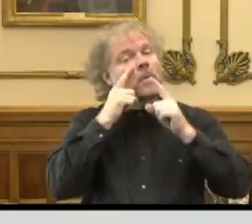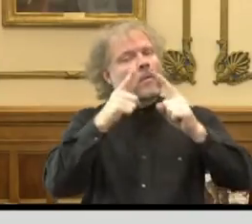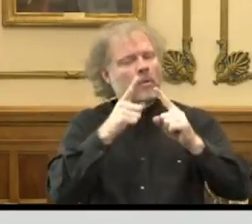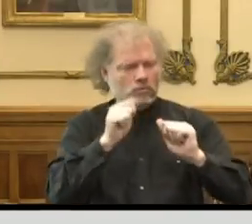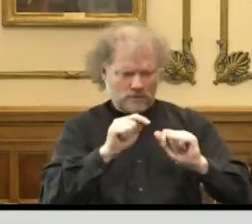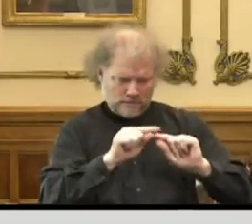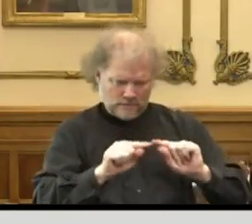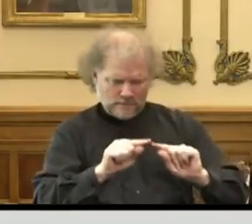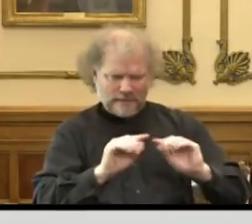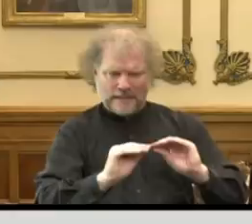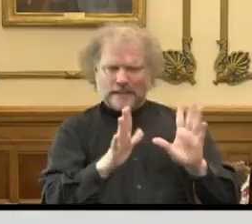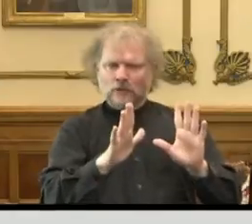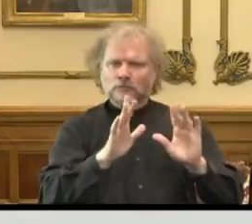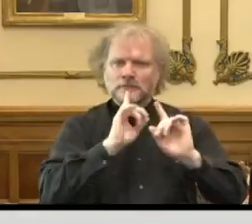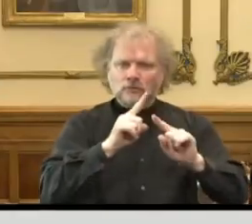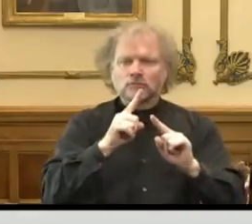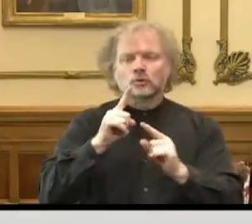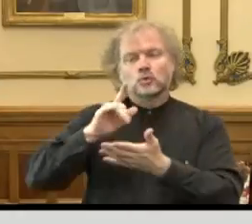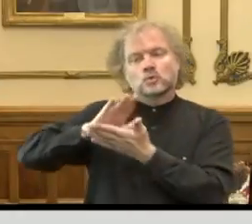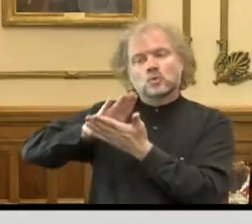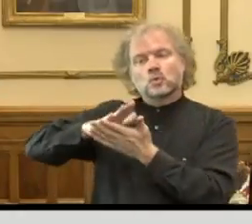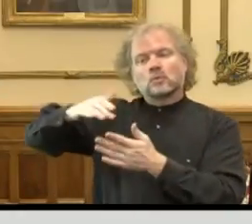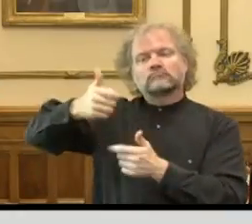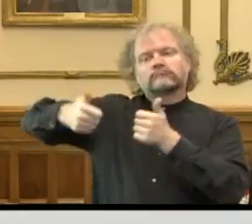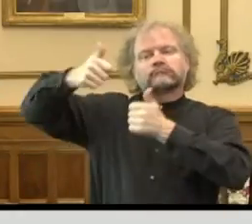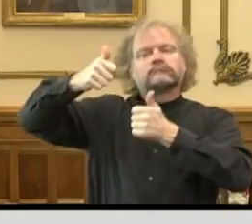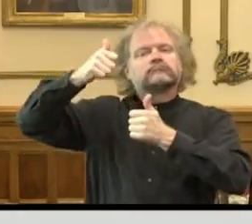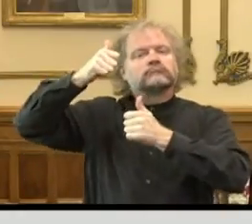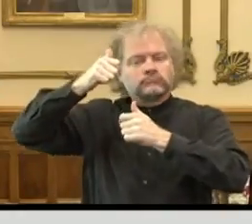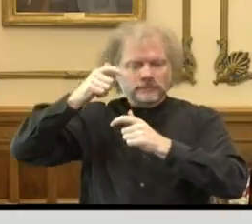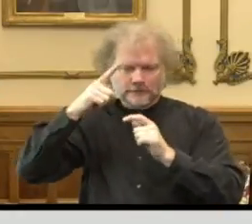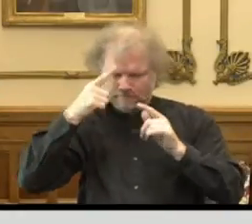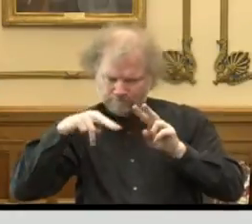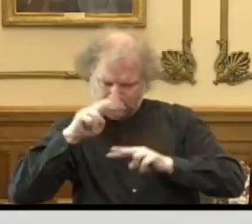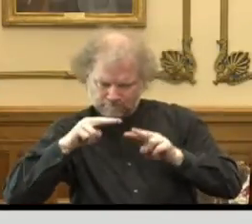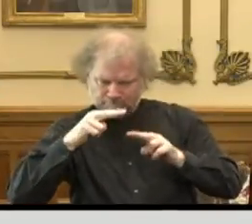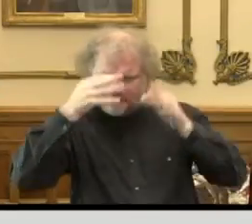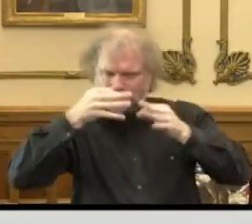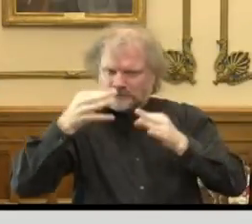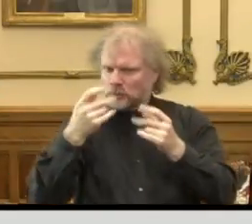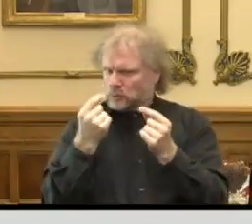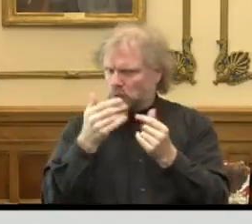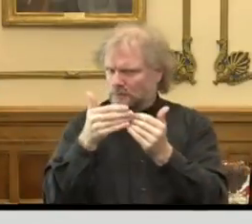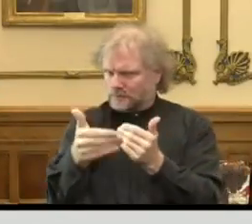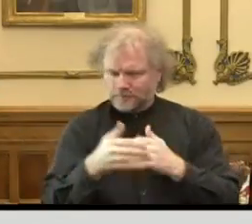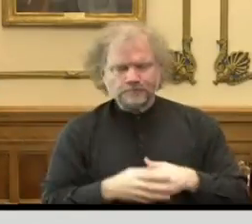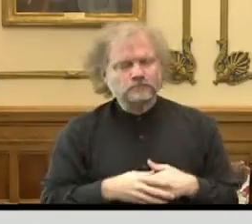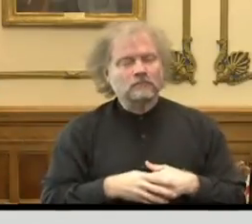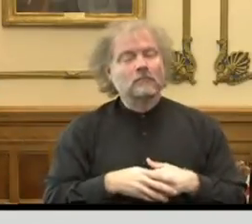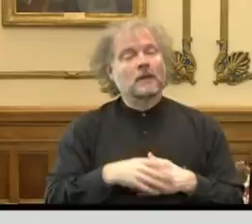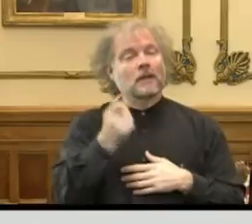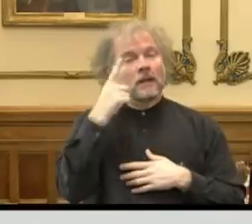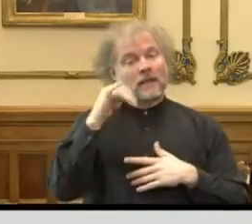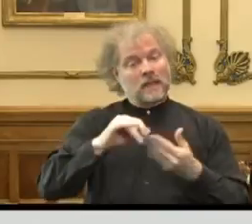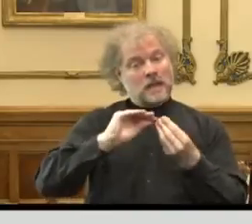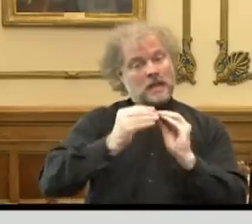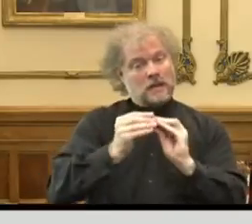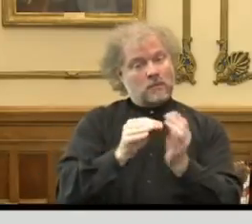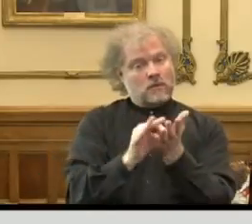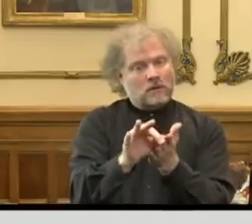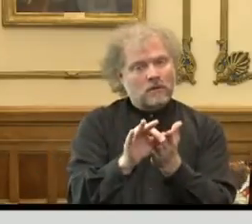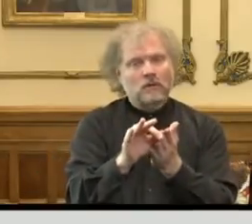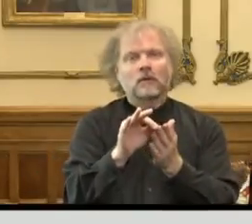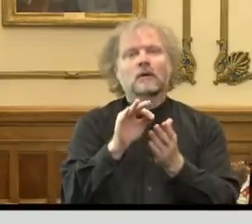easy-to-understand system that local and school officials can use to inform their decisions. I want to emphasize that this score does not trigger